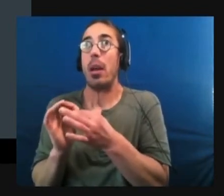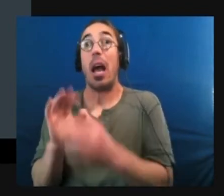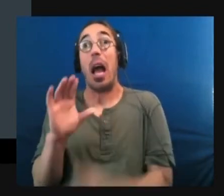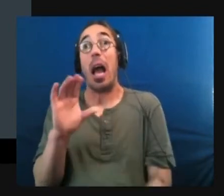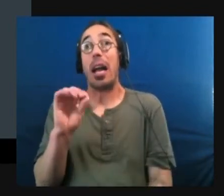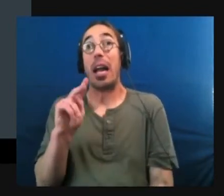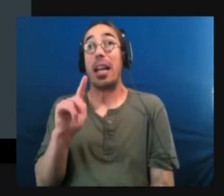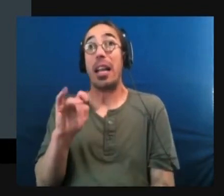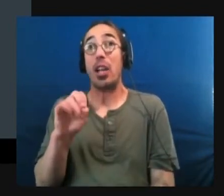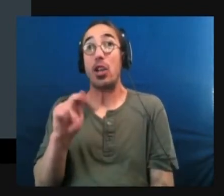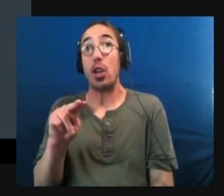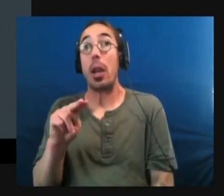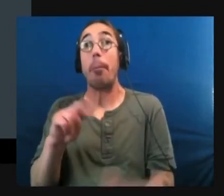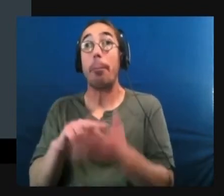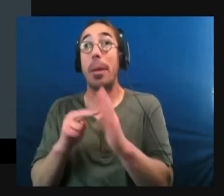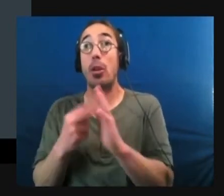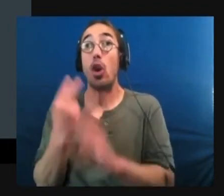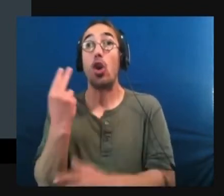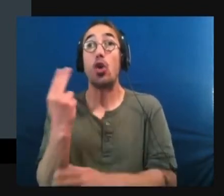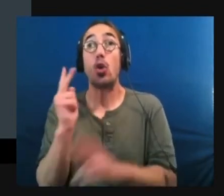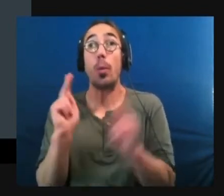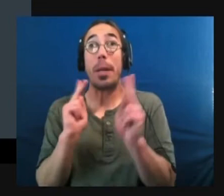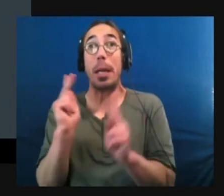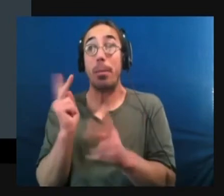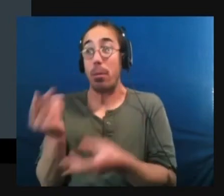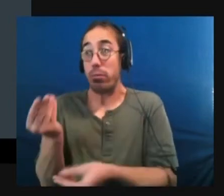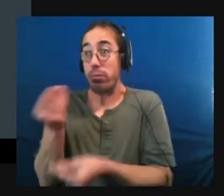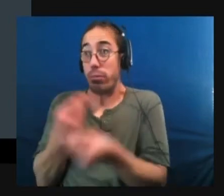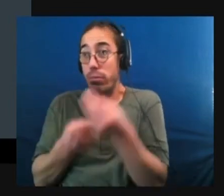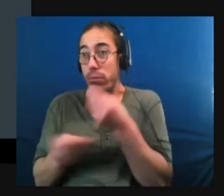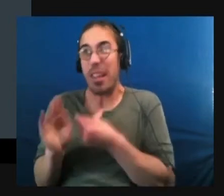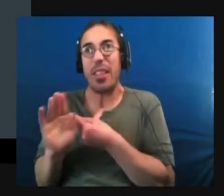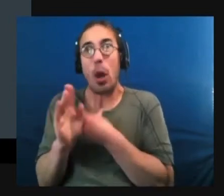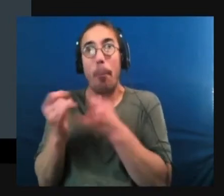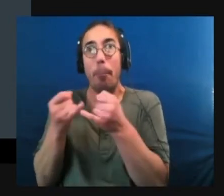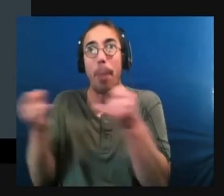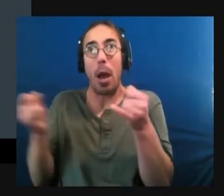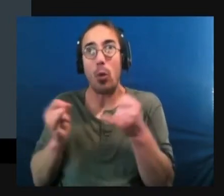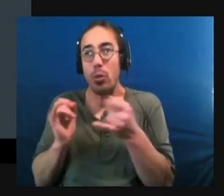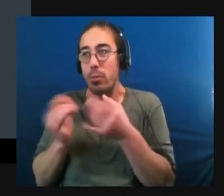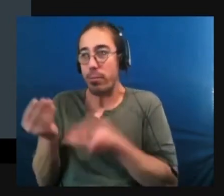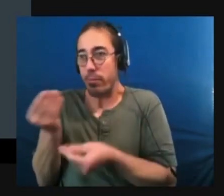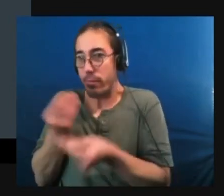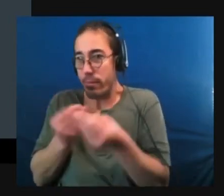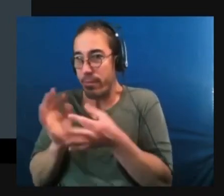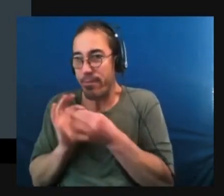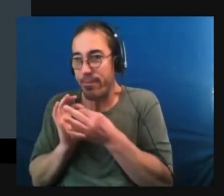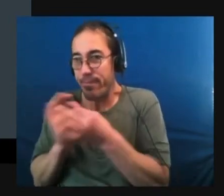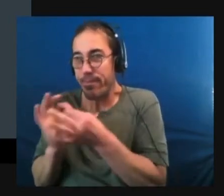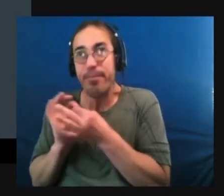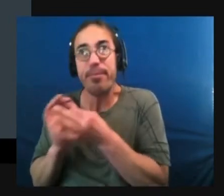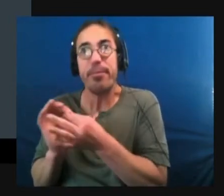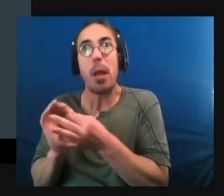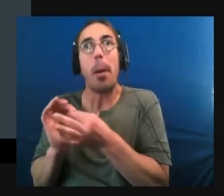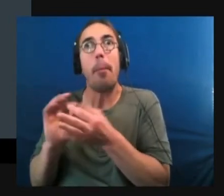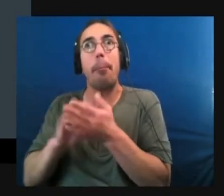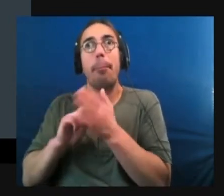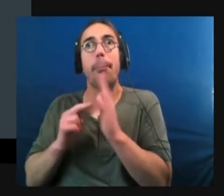people negotiating their transactional boundaries. So what I mean by transactional boundaries is